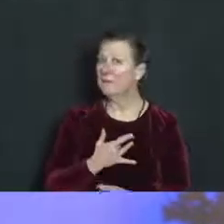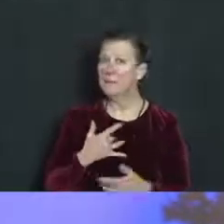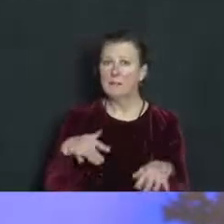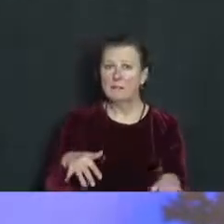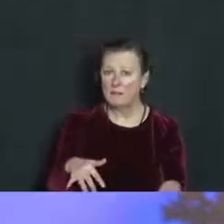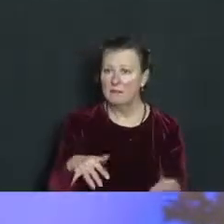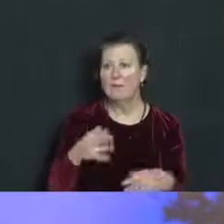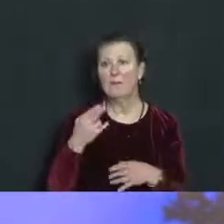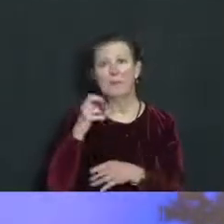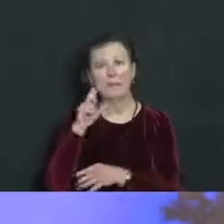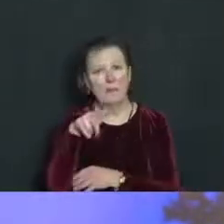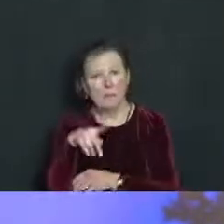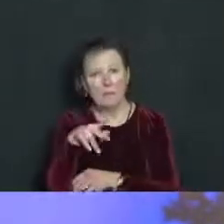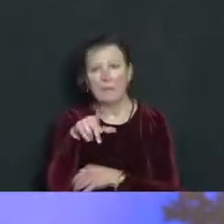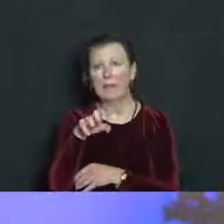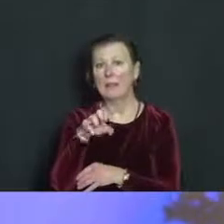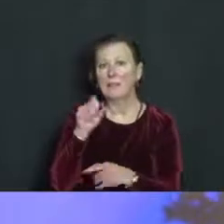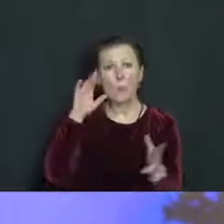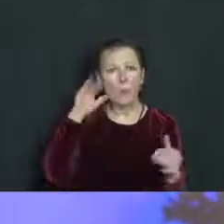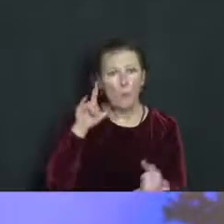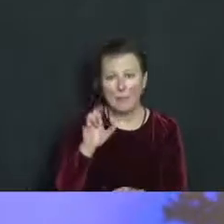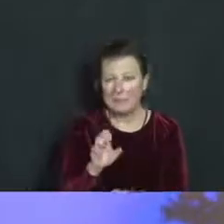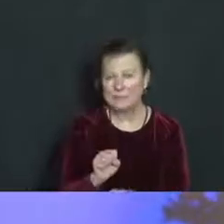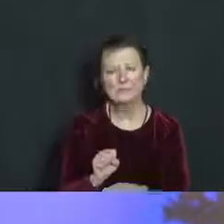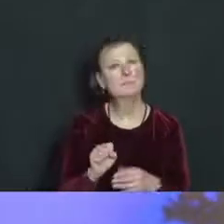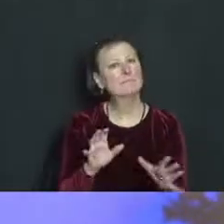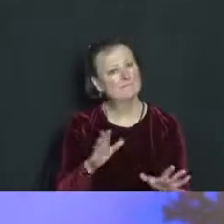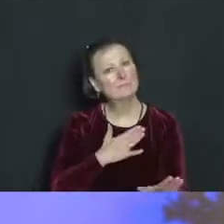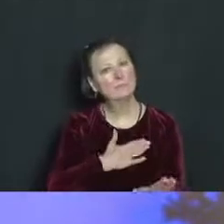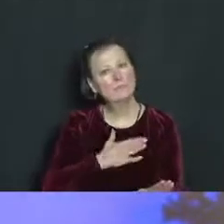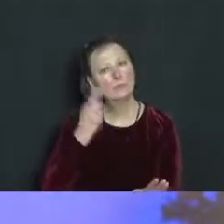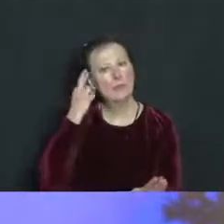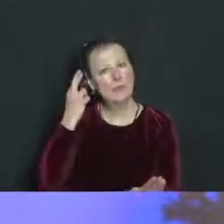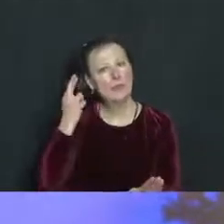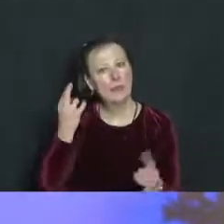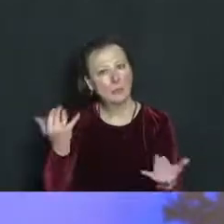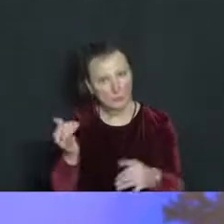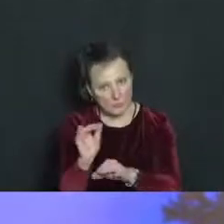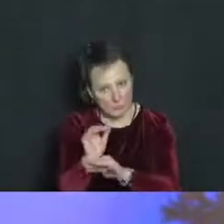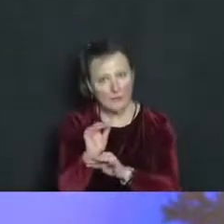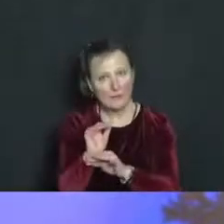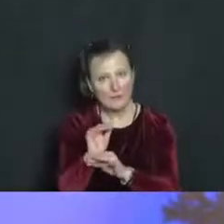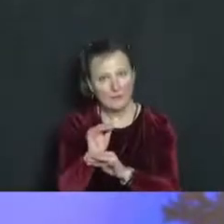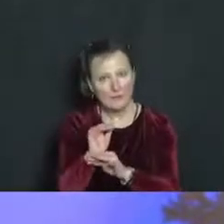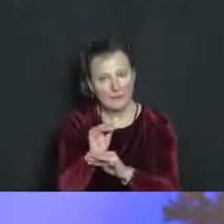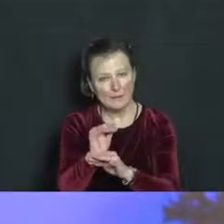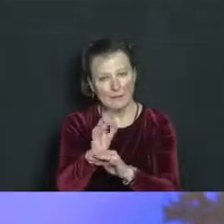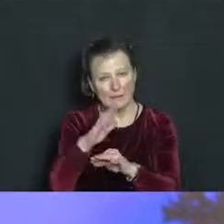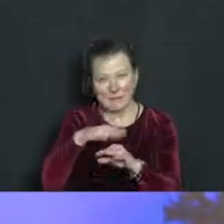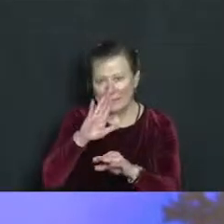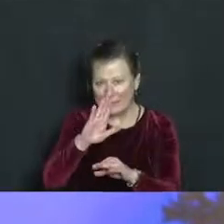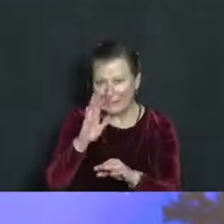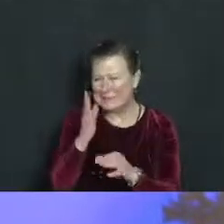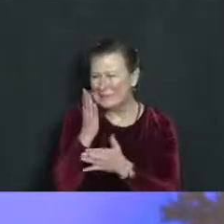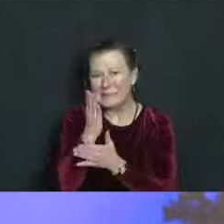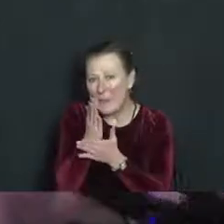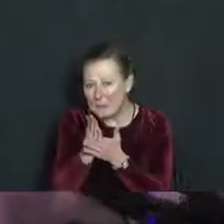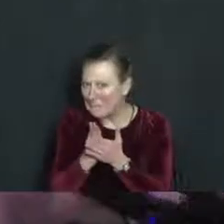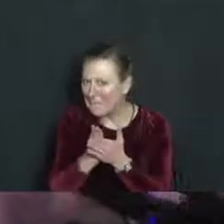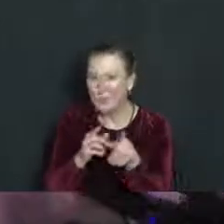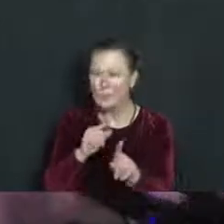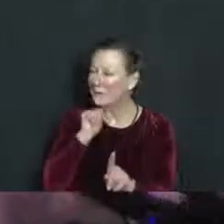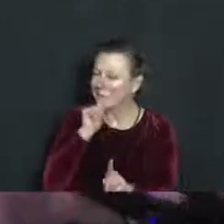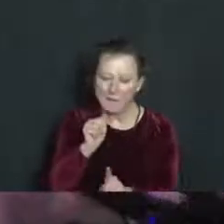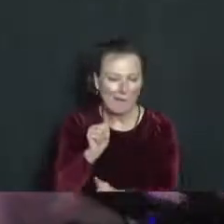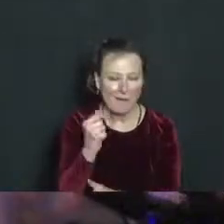hopeless or helpless, I hope you'll realize tonight, at least to some degree, you're not